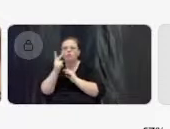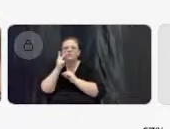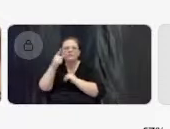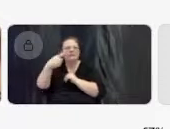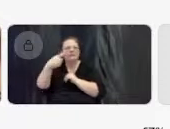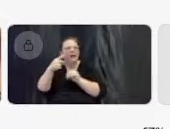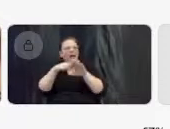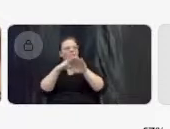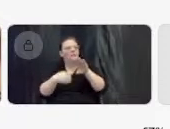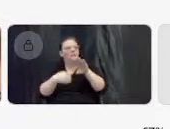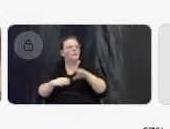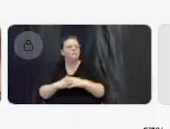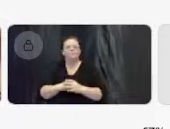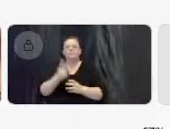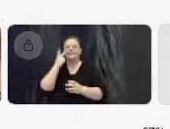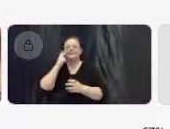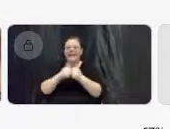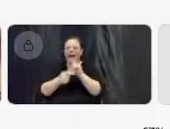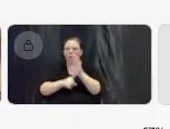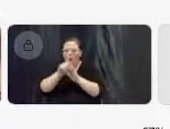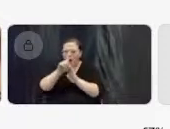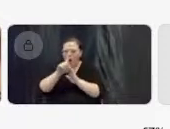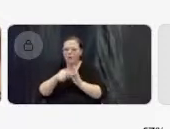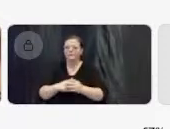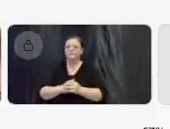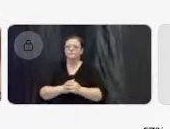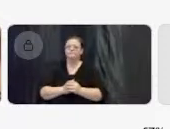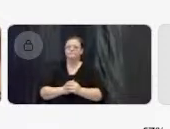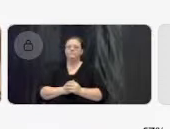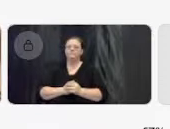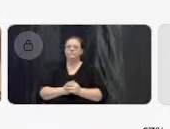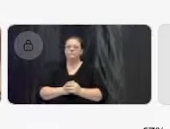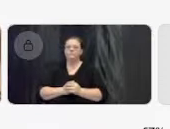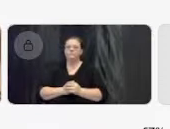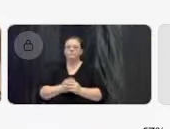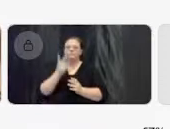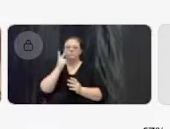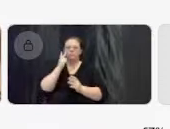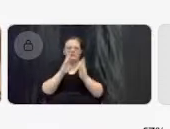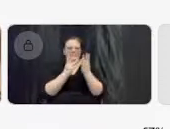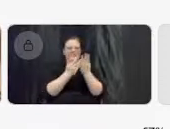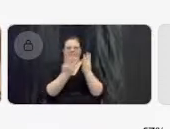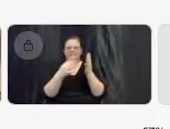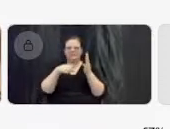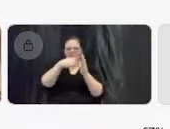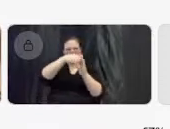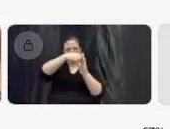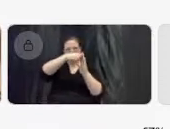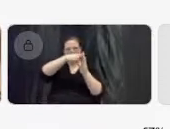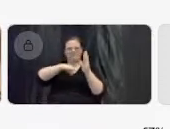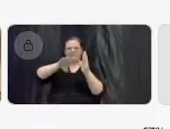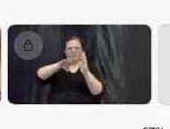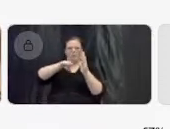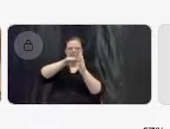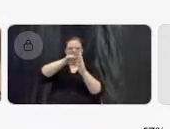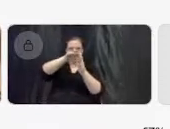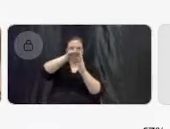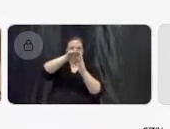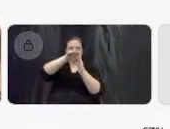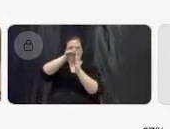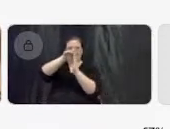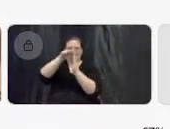there, and you can see how high it is against the fence there. I mean, it's almost as high as the